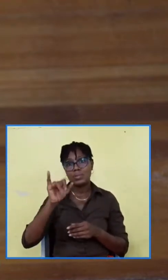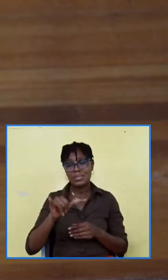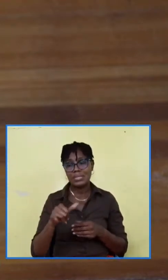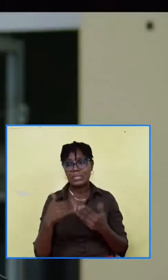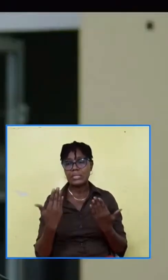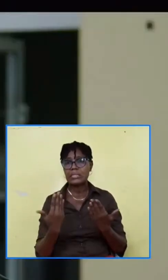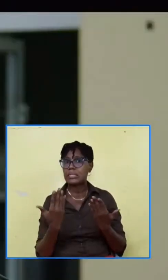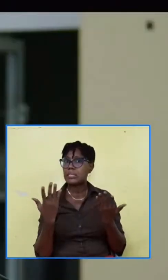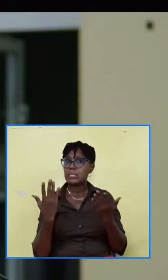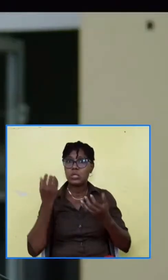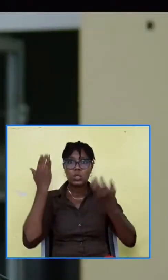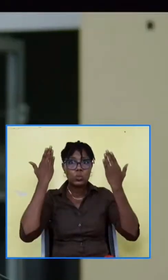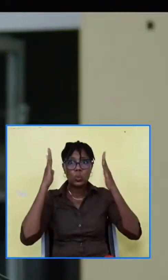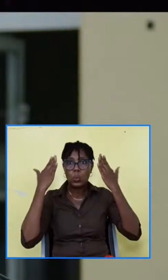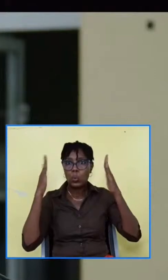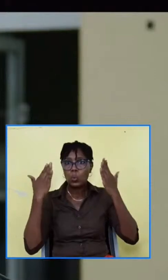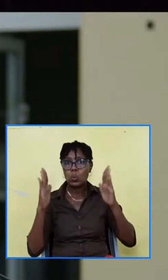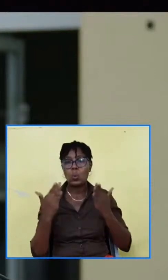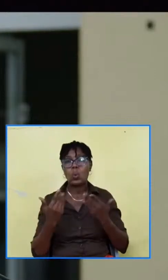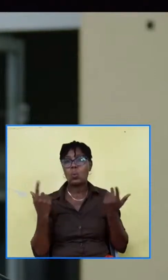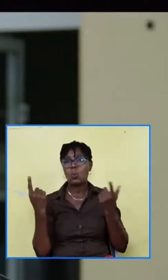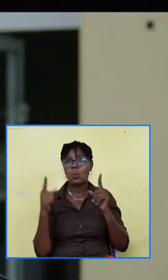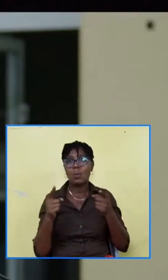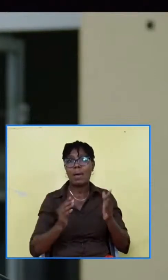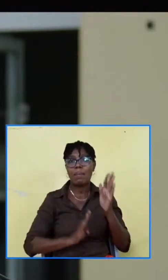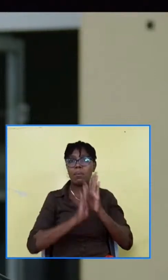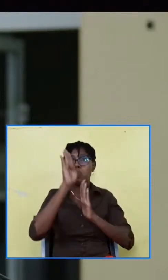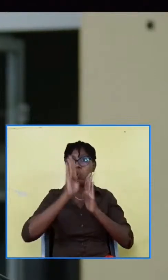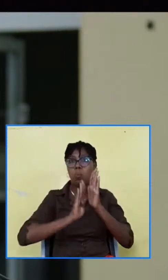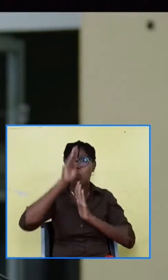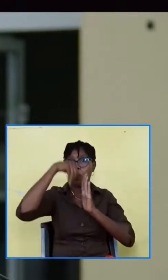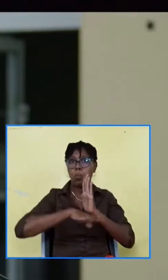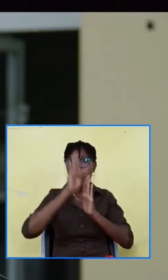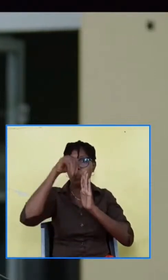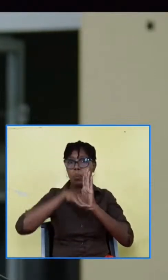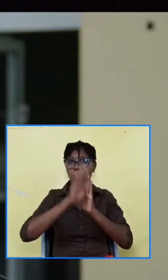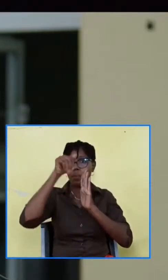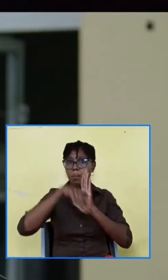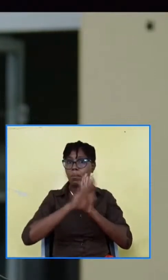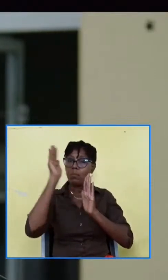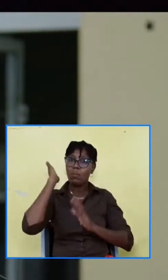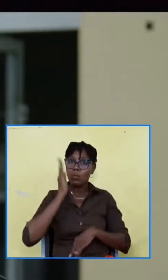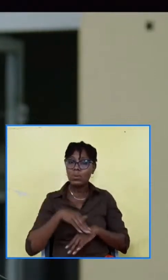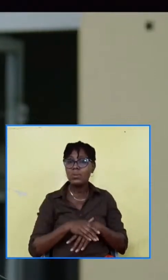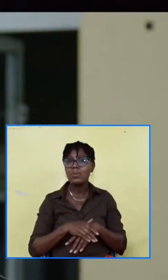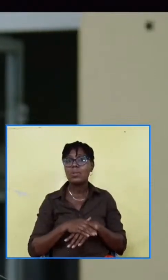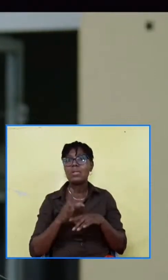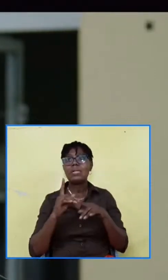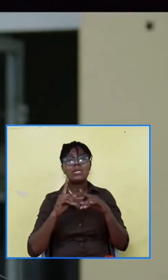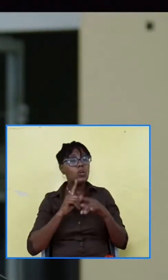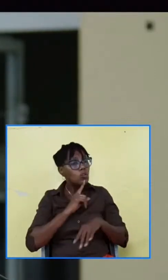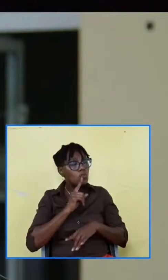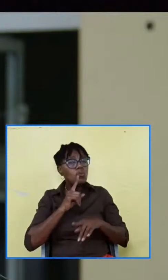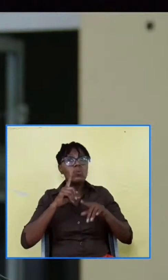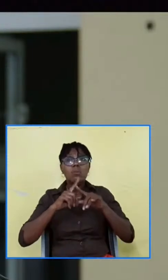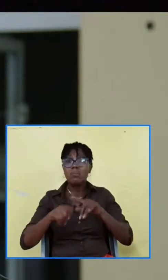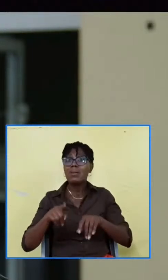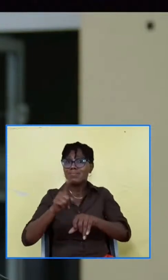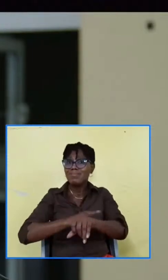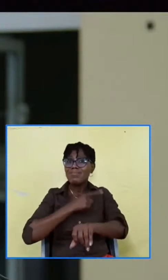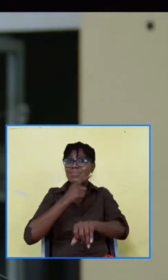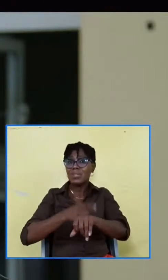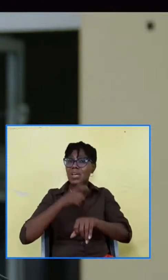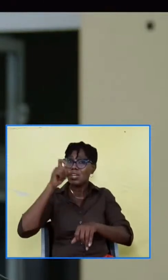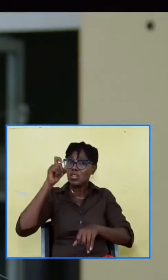time. You know, I'm saying we have time level. to fix the problem. It's not crisis level, but over time, it should have a